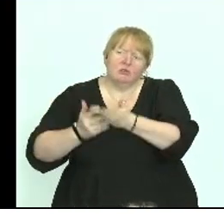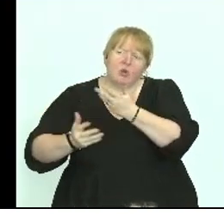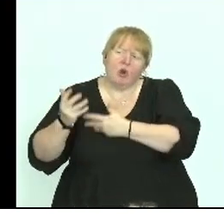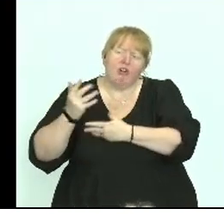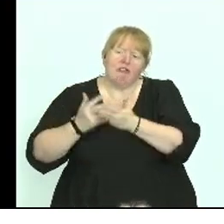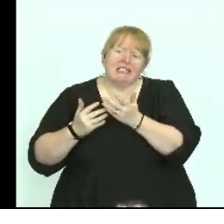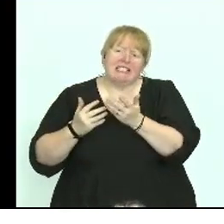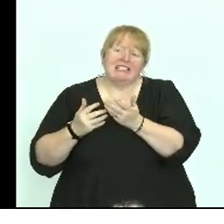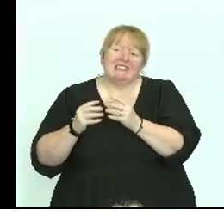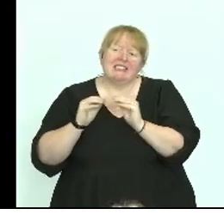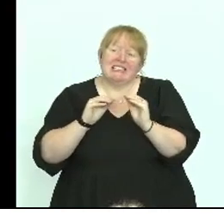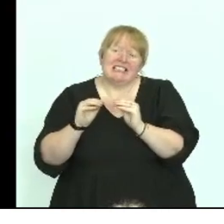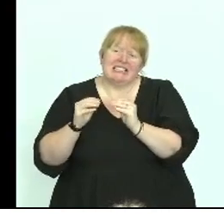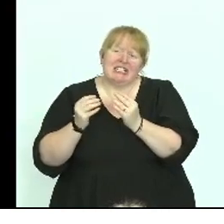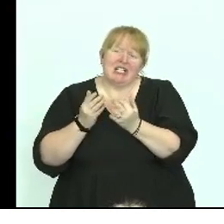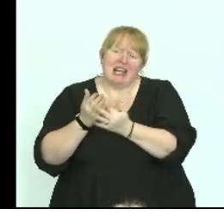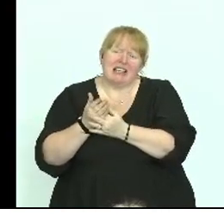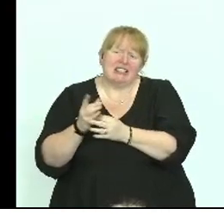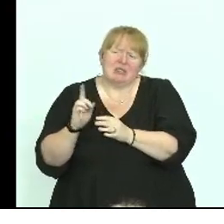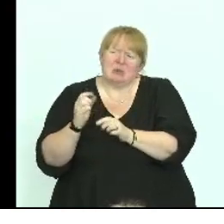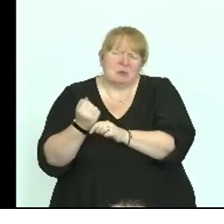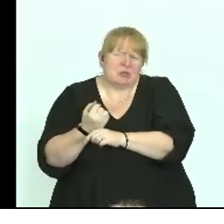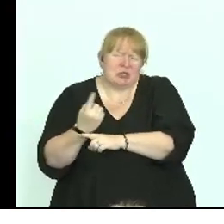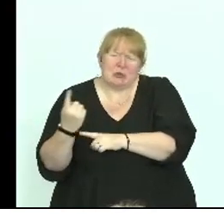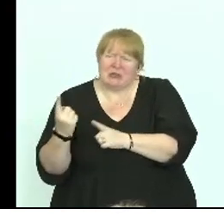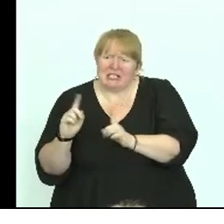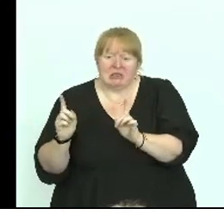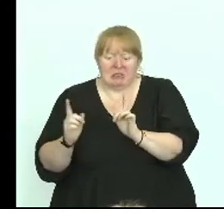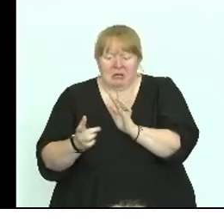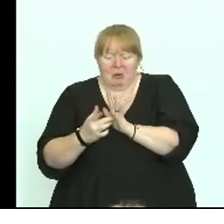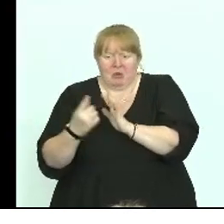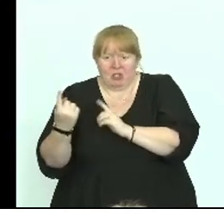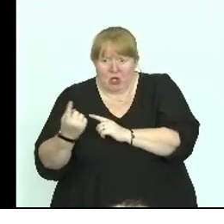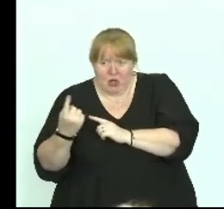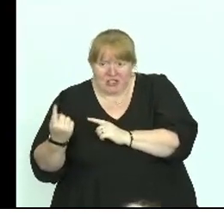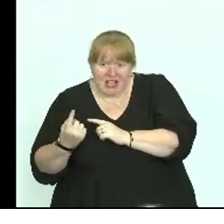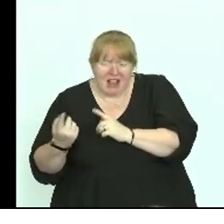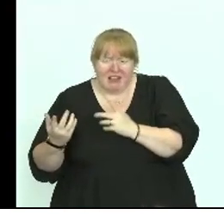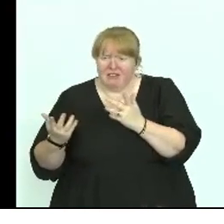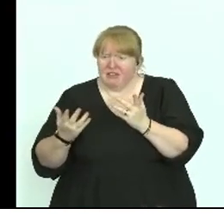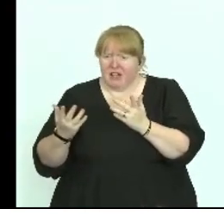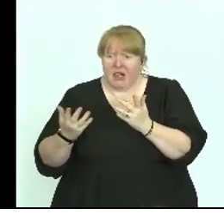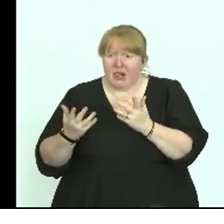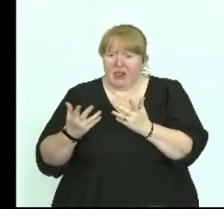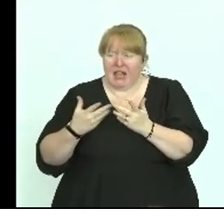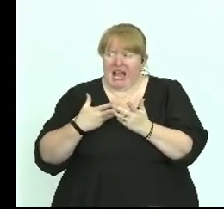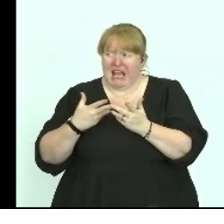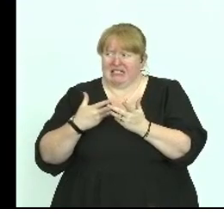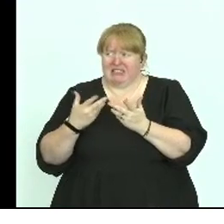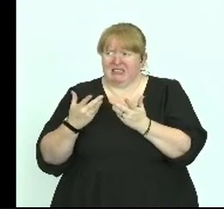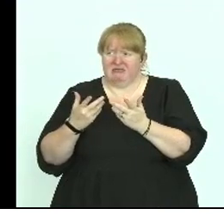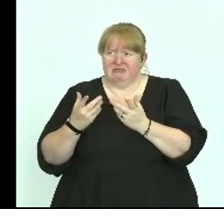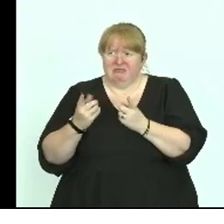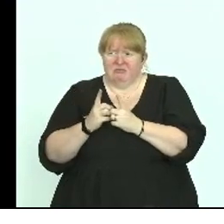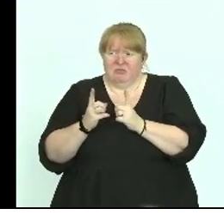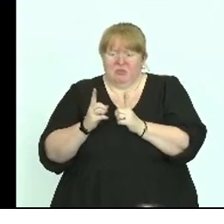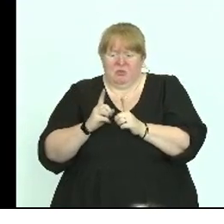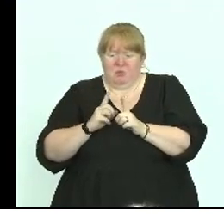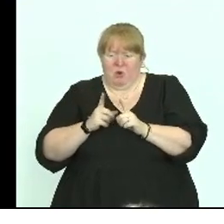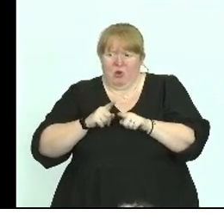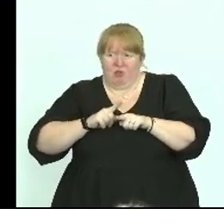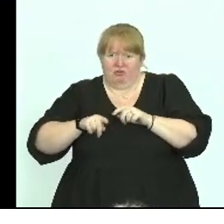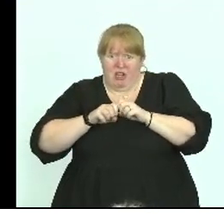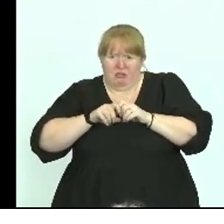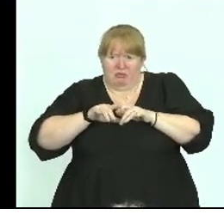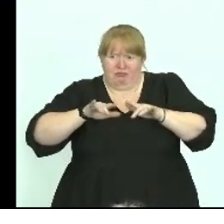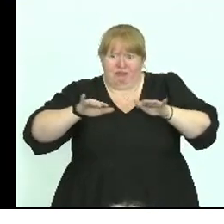of Teach Access, is what you do, what's important to you, and the messages that you're trying to